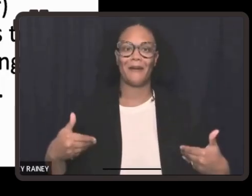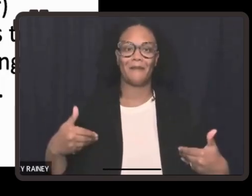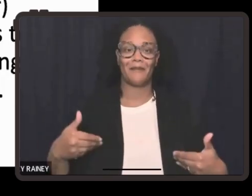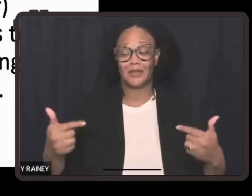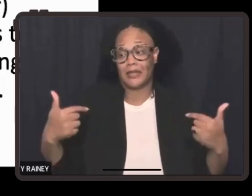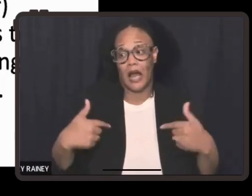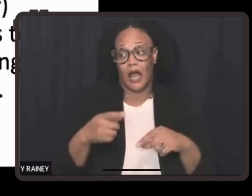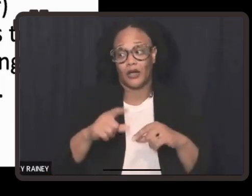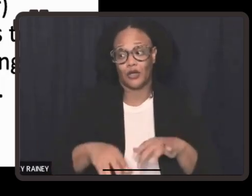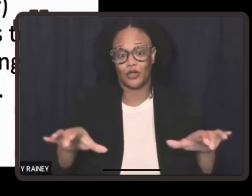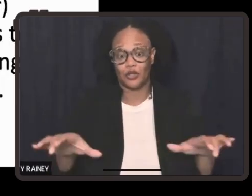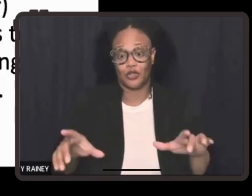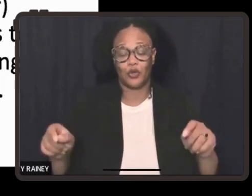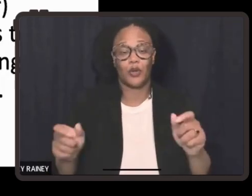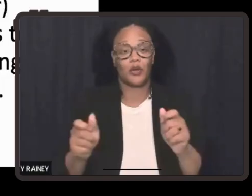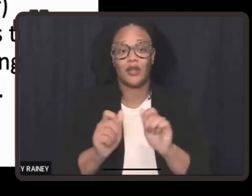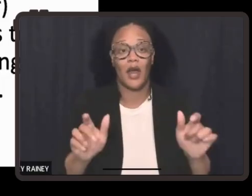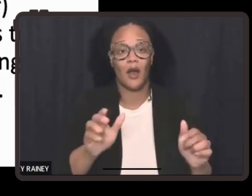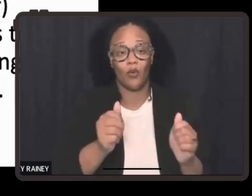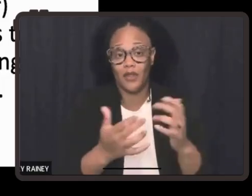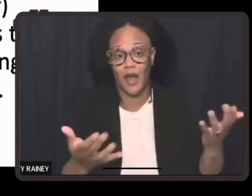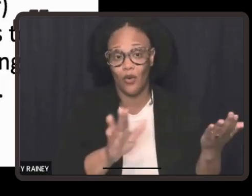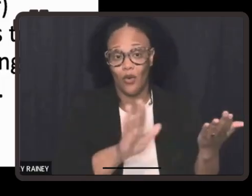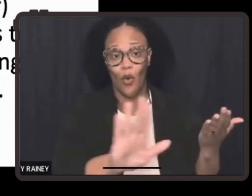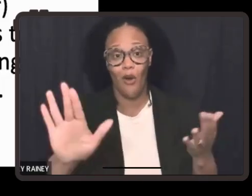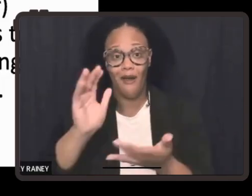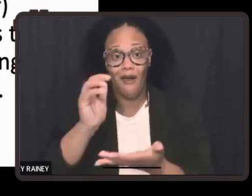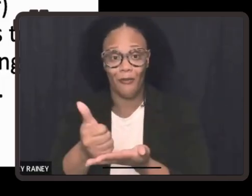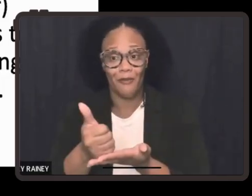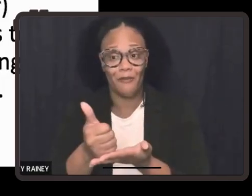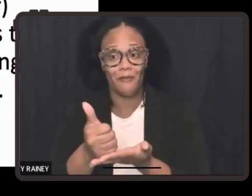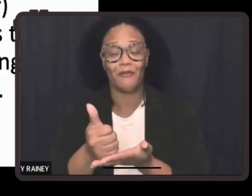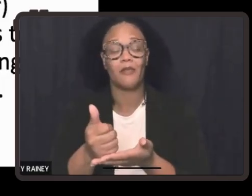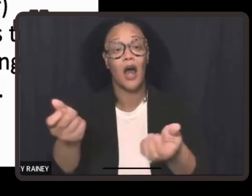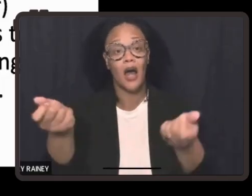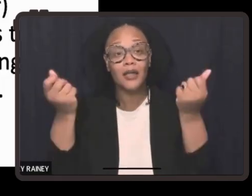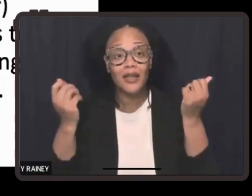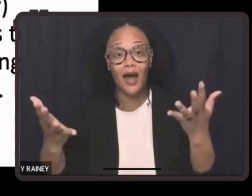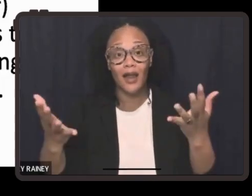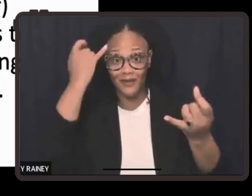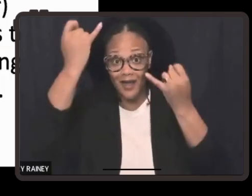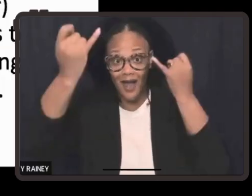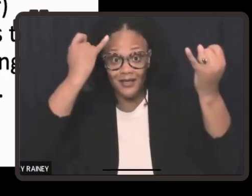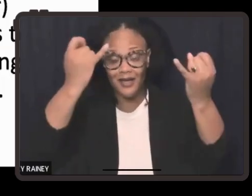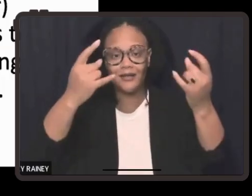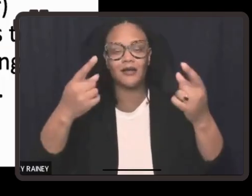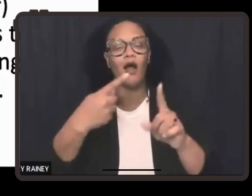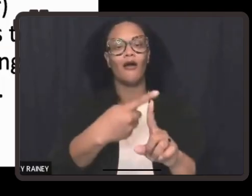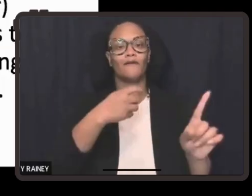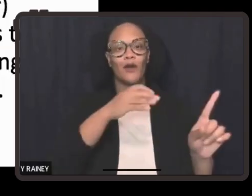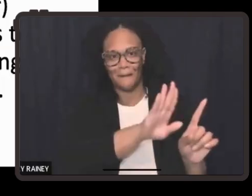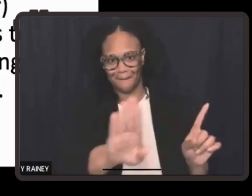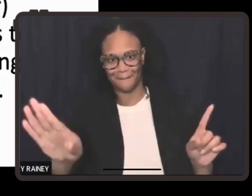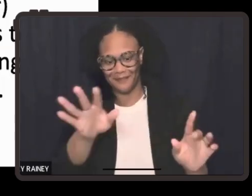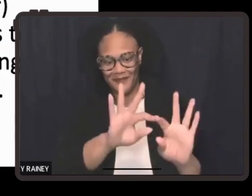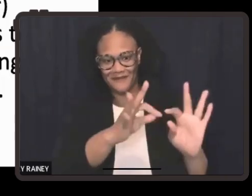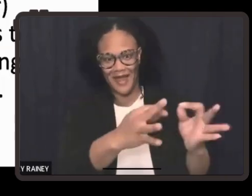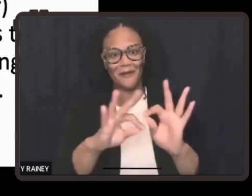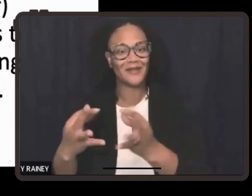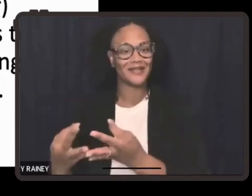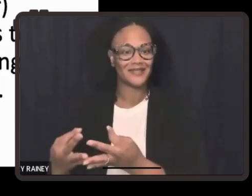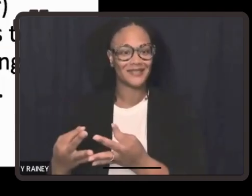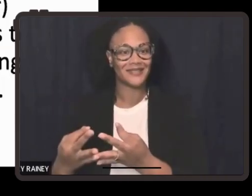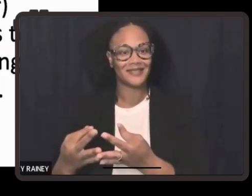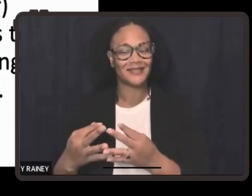this without your help. And a lot of the ideas come from the families. They're instigated by